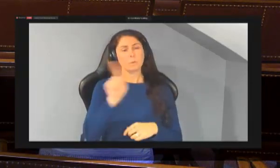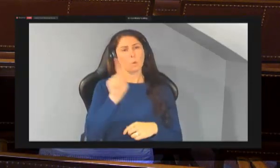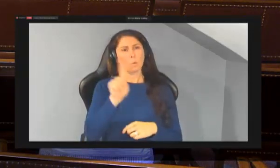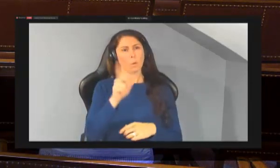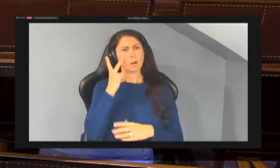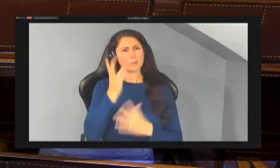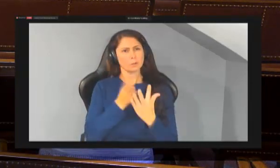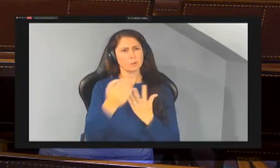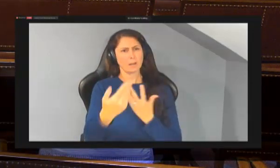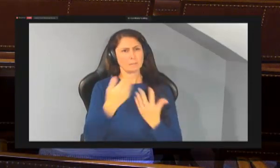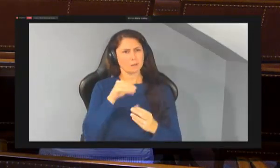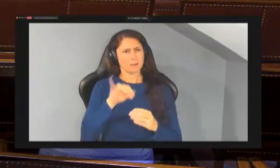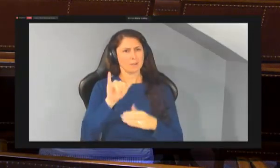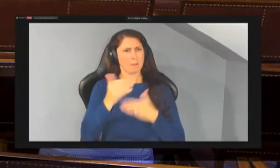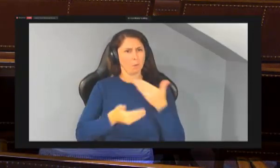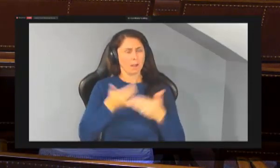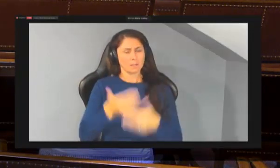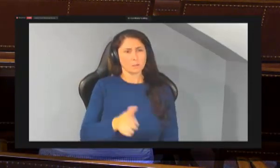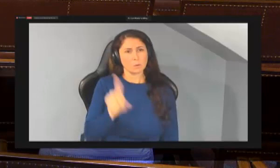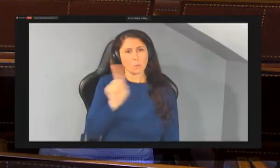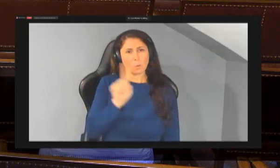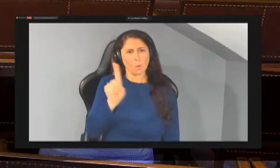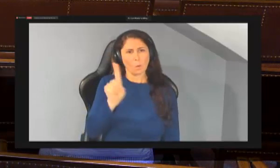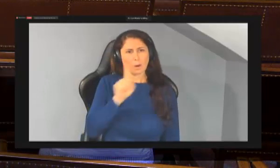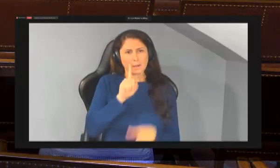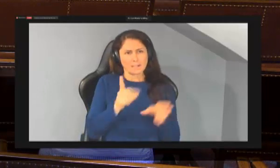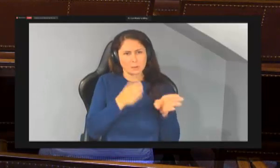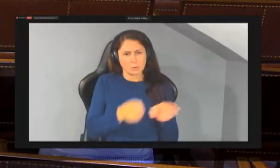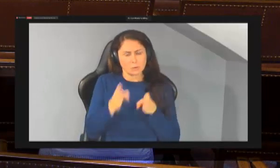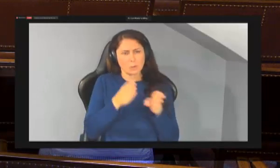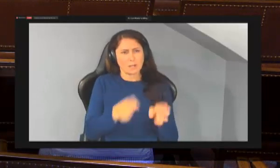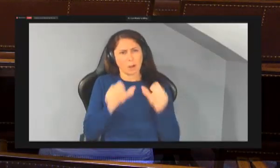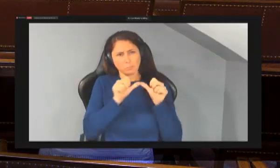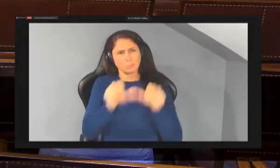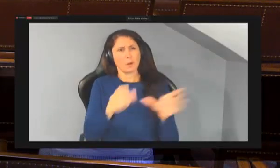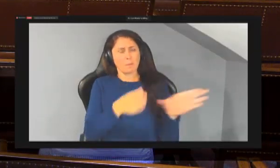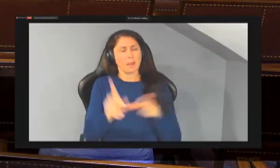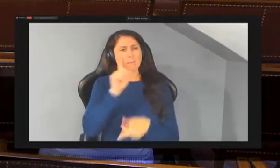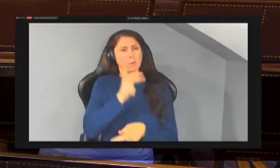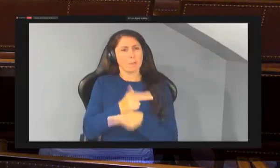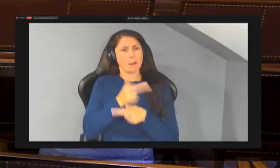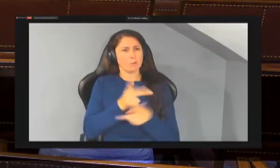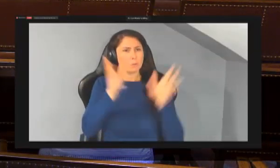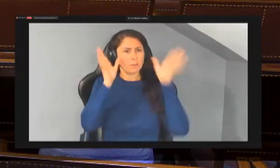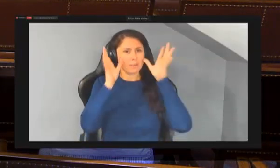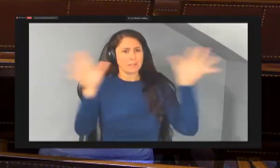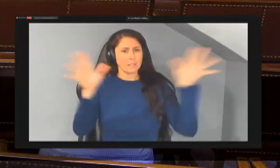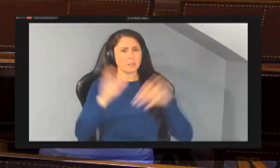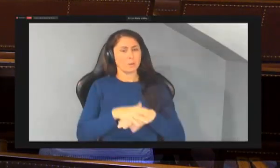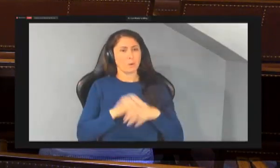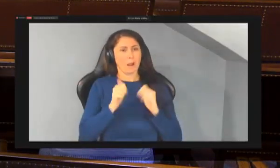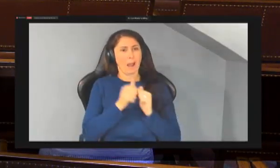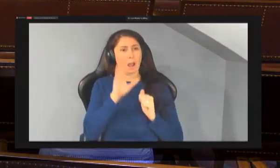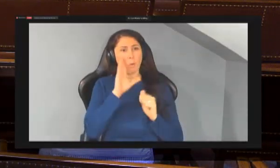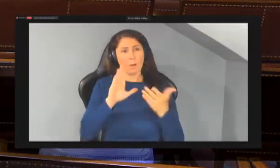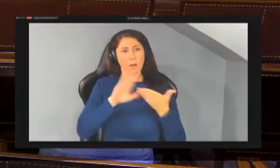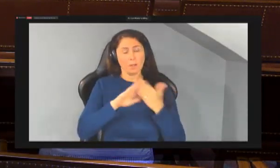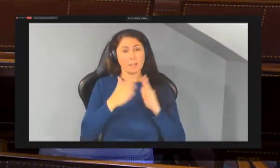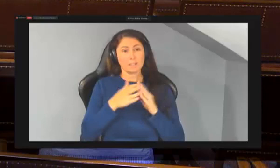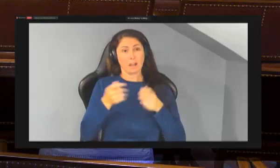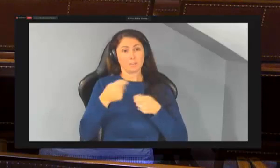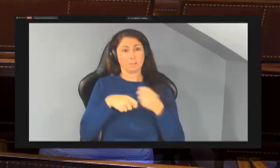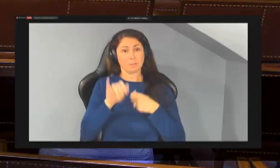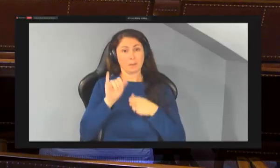in this process? Where is the strategic long-term plan for the management of the deer? How will the city measure the success